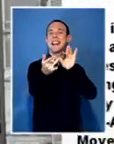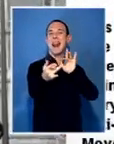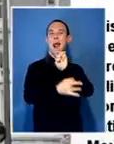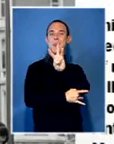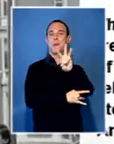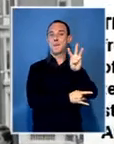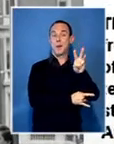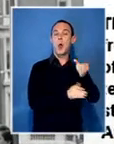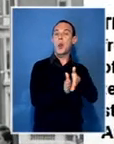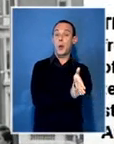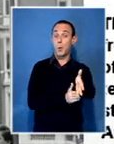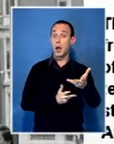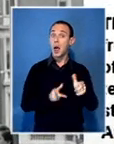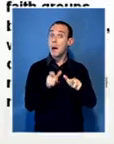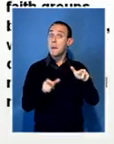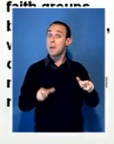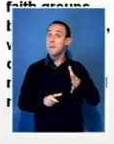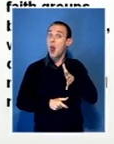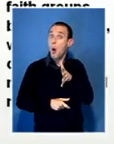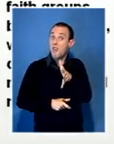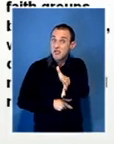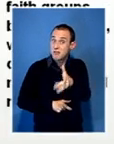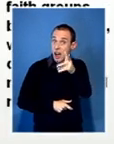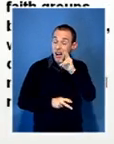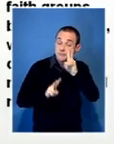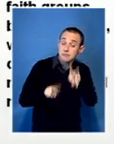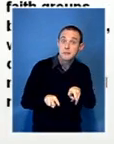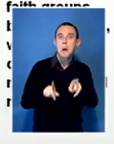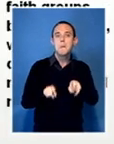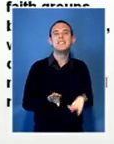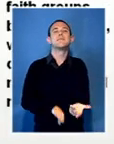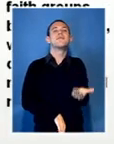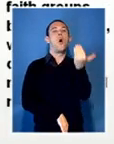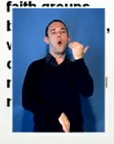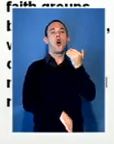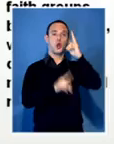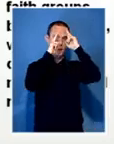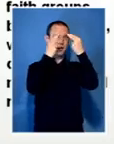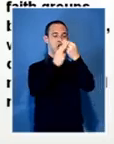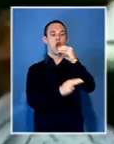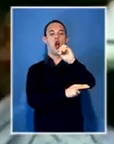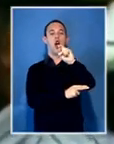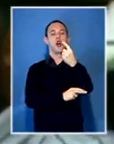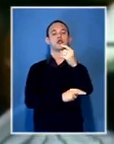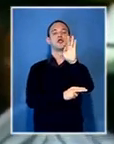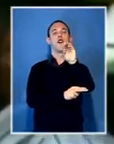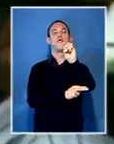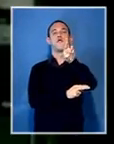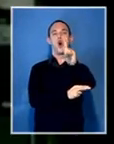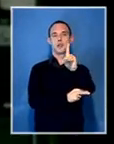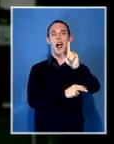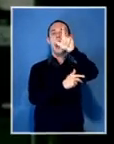was put online, anyone wishing to look at it had to go to Oxford University's Bodleian Library. The website has also collected